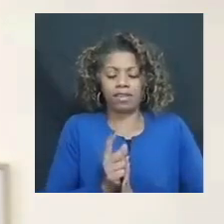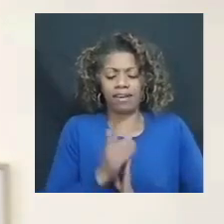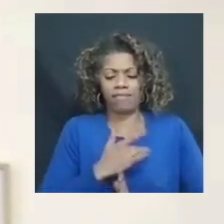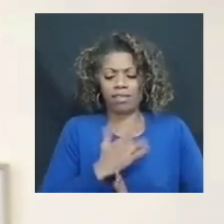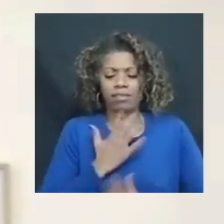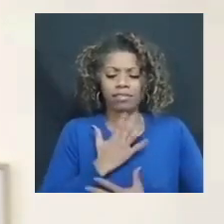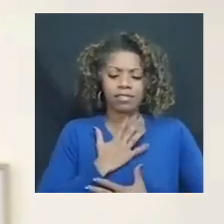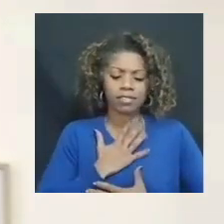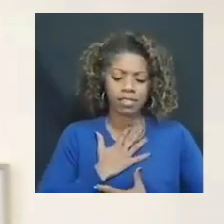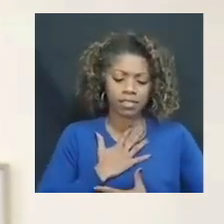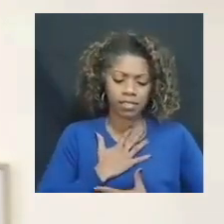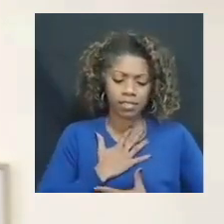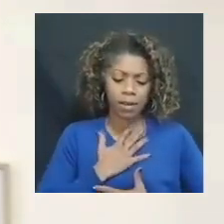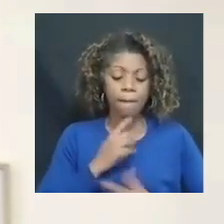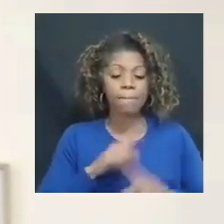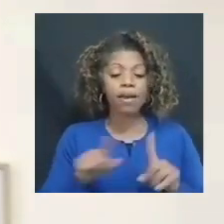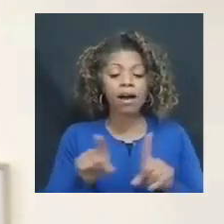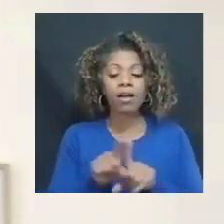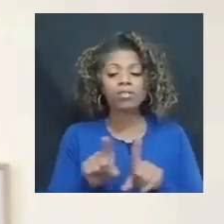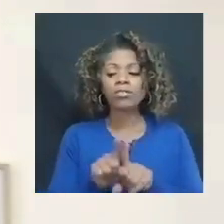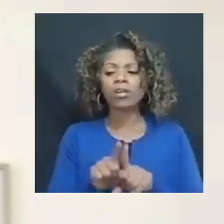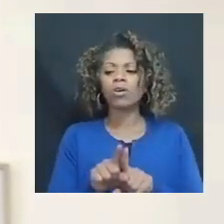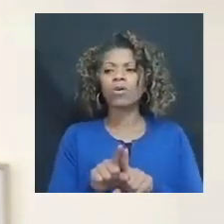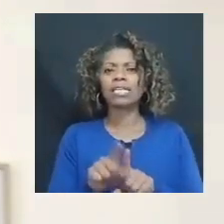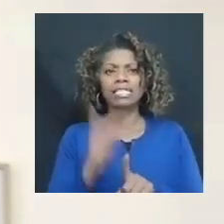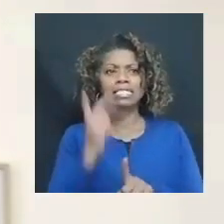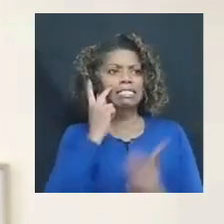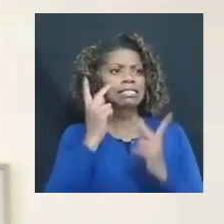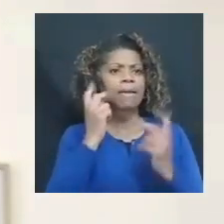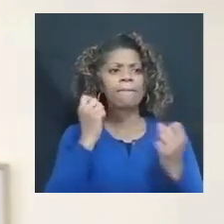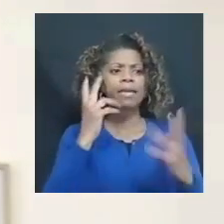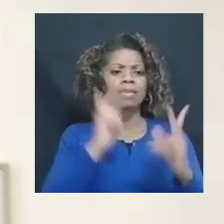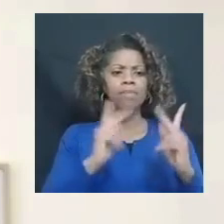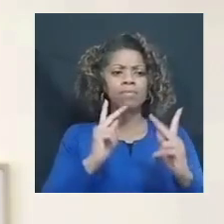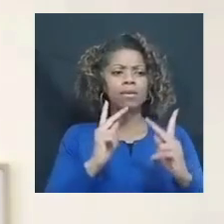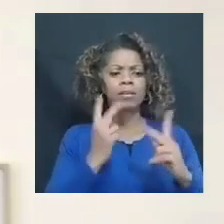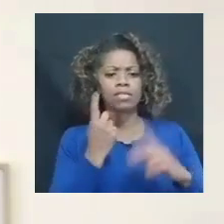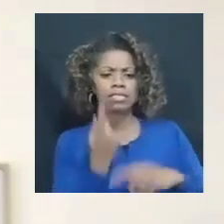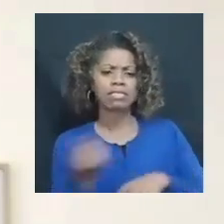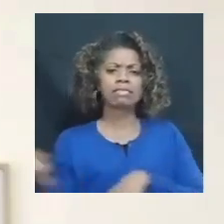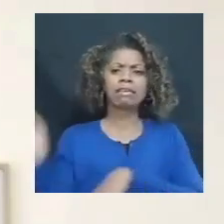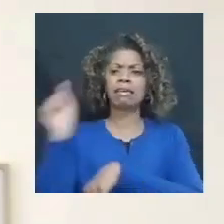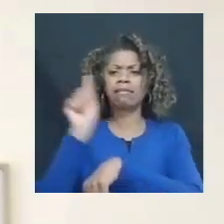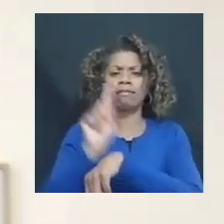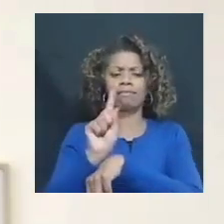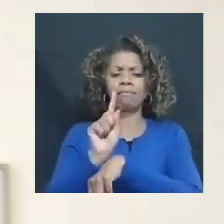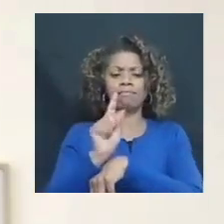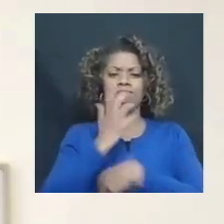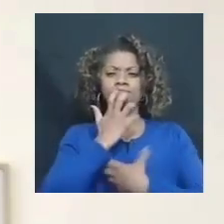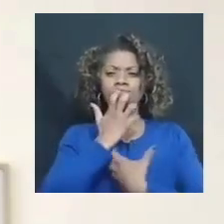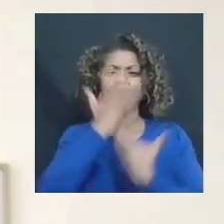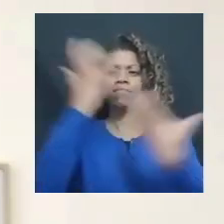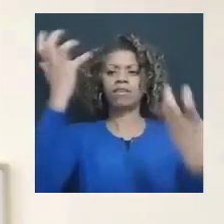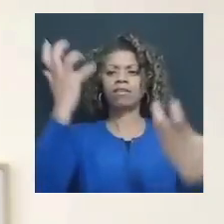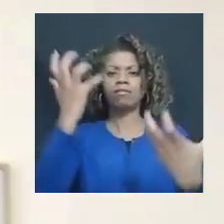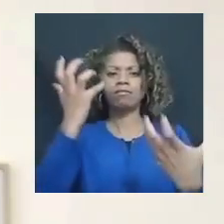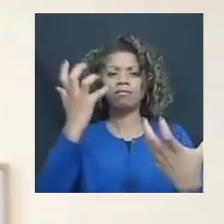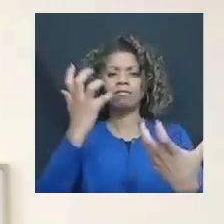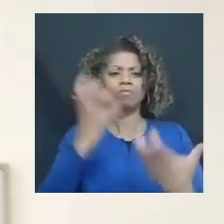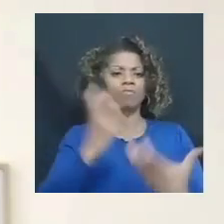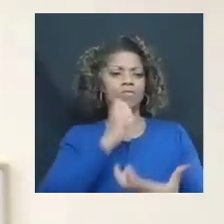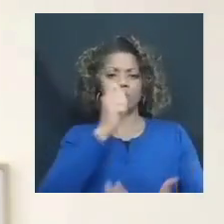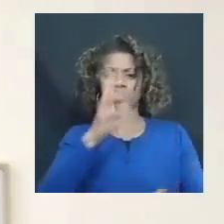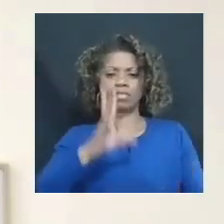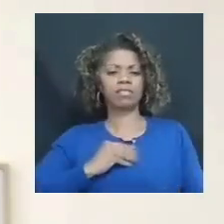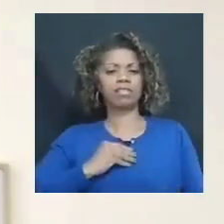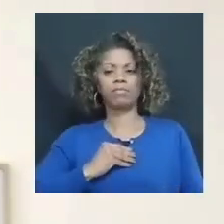with thousands of individuals who have rose up in this time of despair and shouted from the rooftops, "This will not stand. This isn't who we